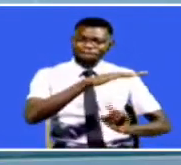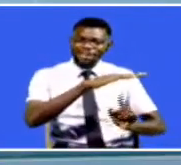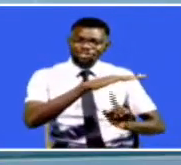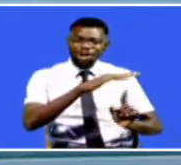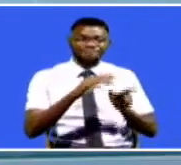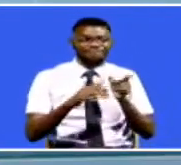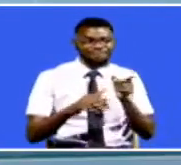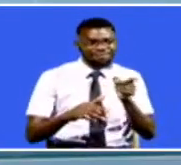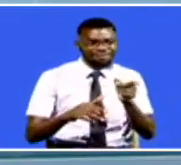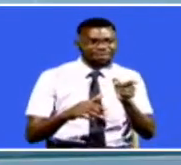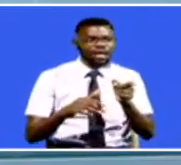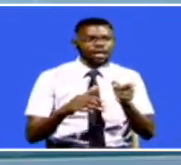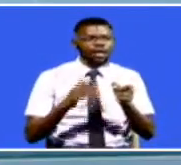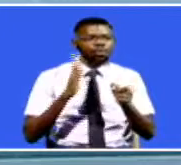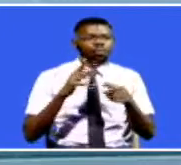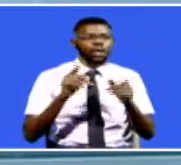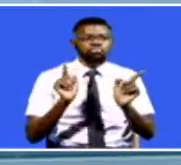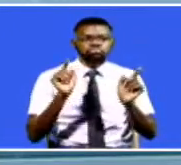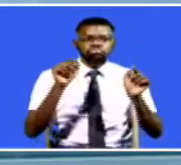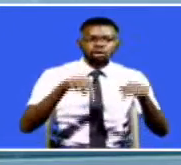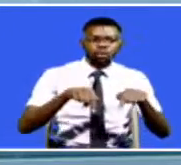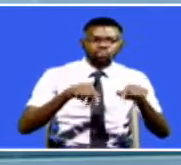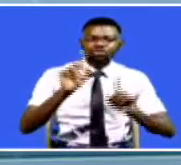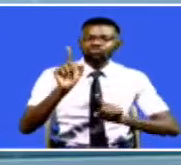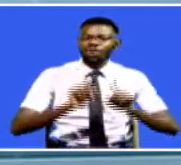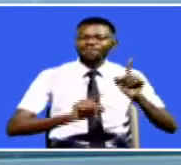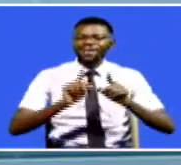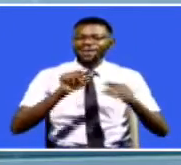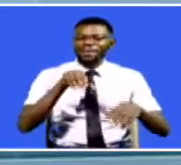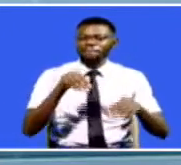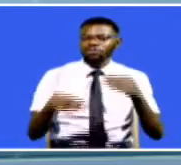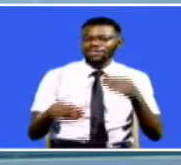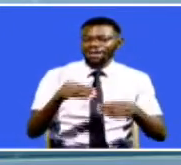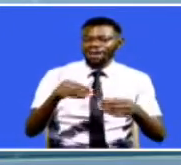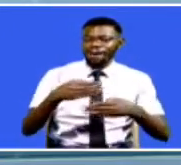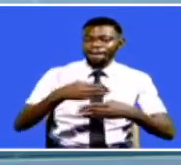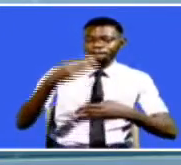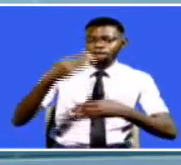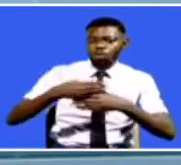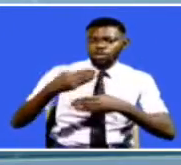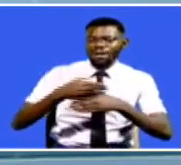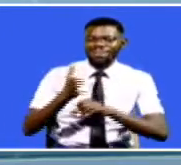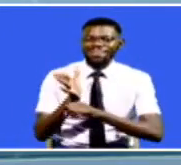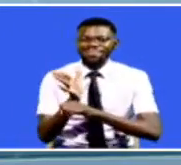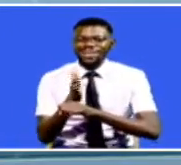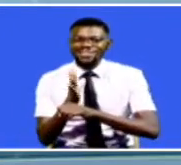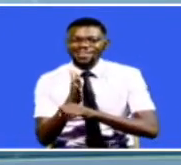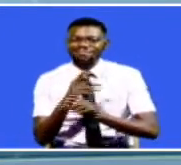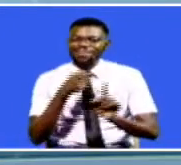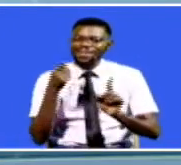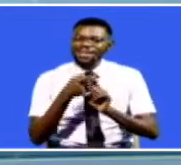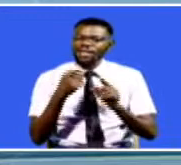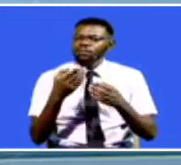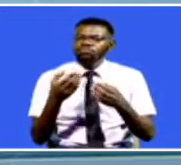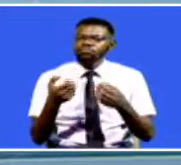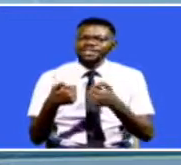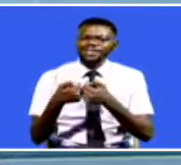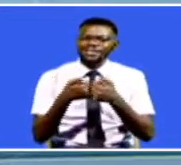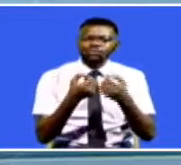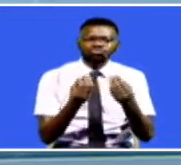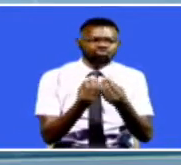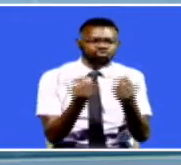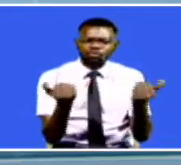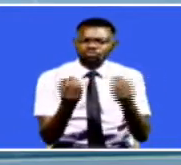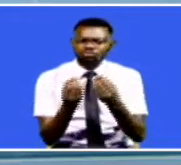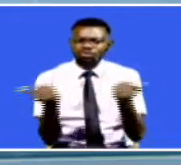Prime Minister, will conduct a joint tour of Busia border point on Thursday to address challenges faced there. According to the